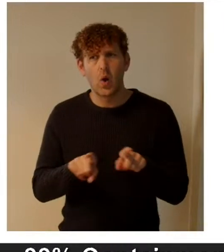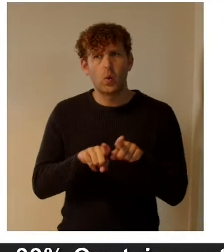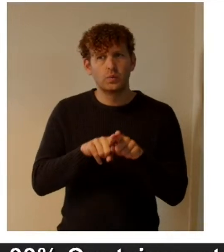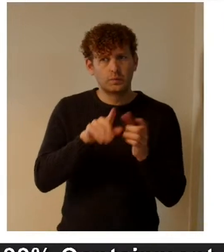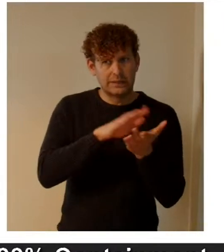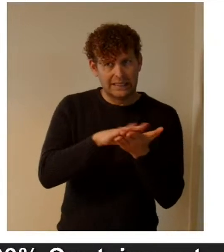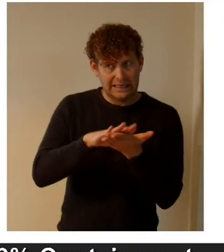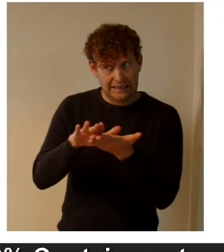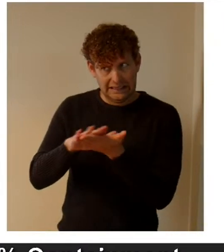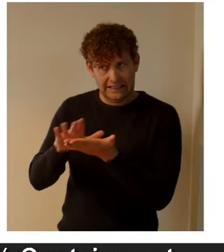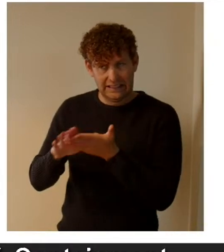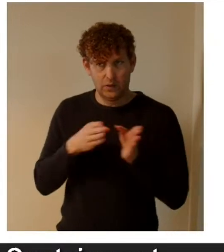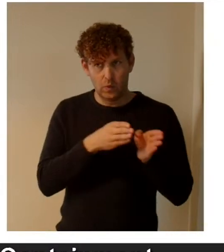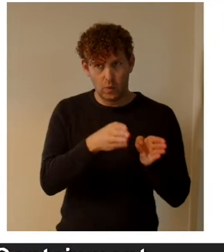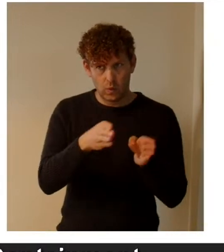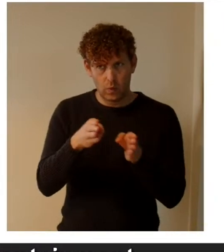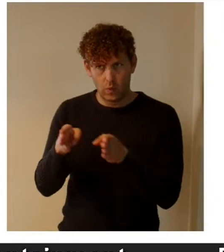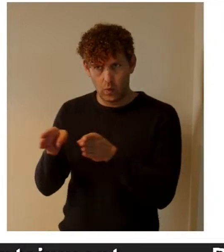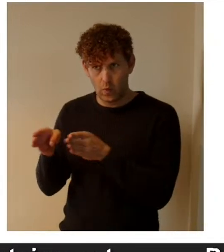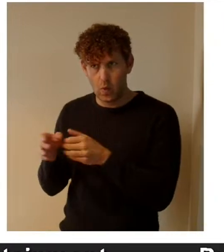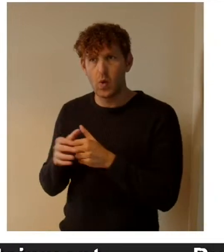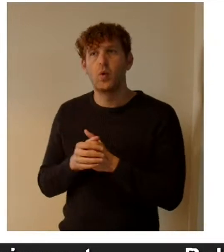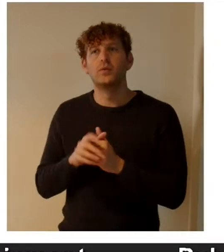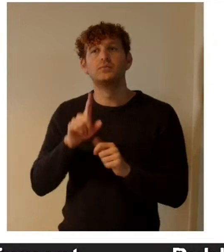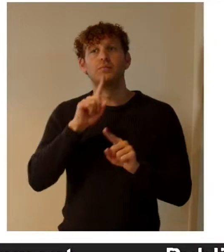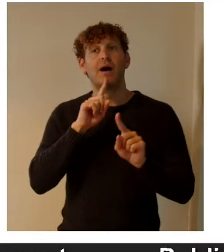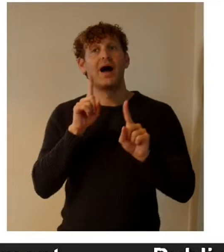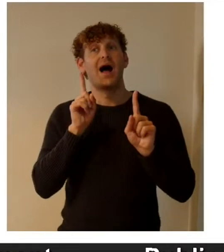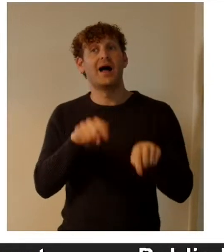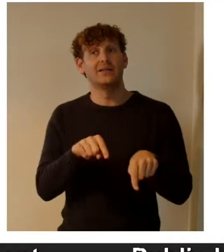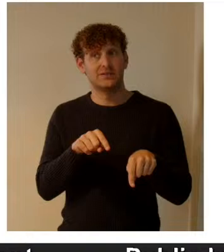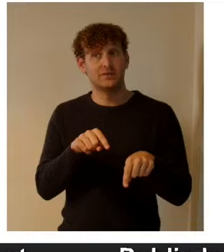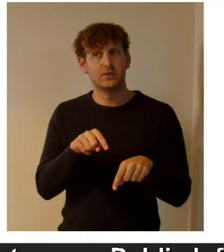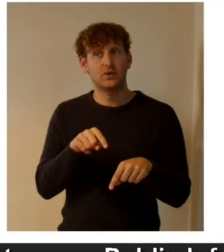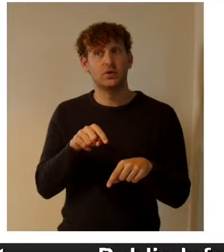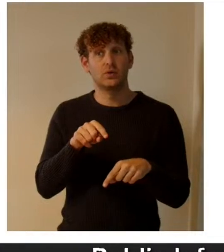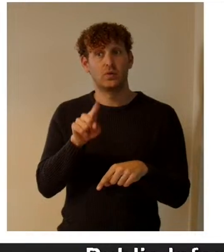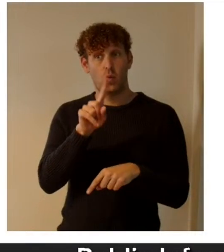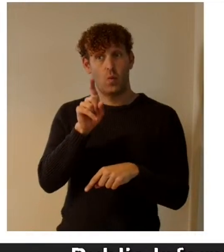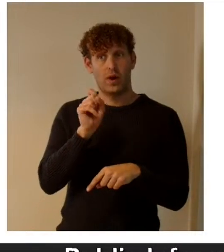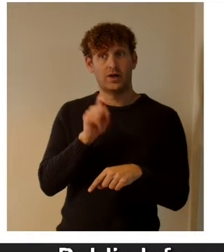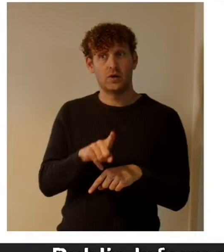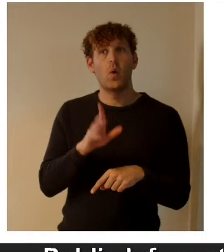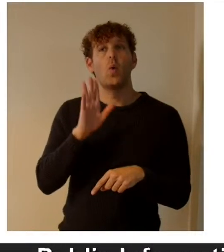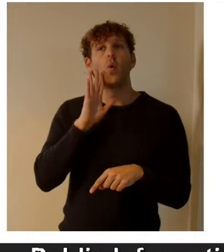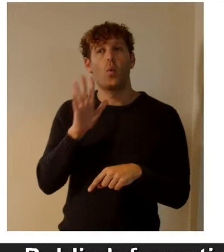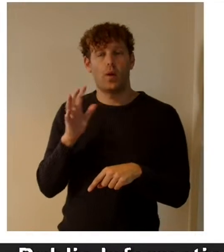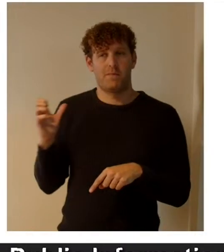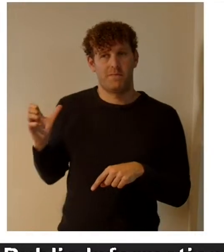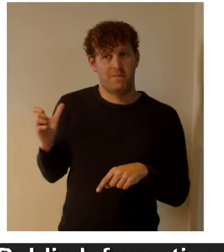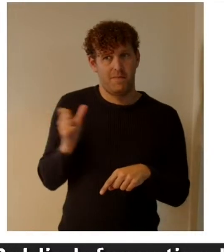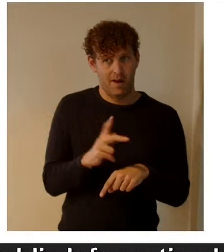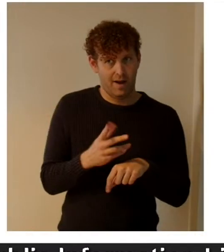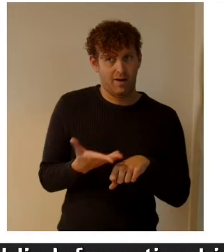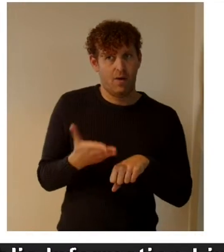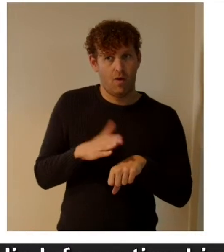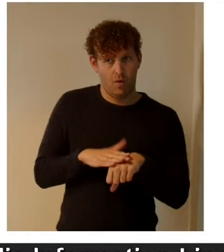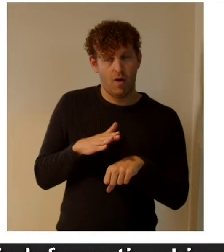answer to that is your power and water will come back on over time. I would assume power will come back on sooner than